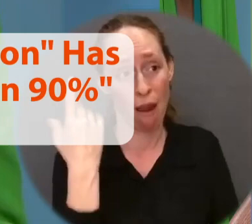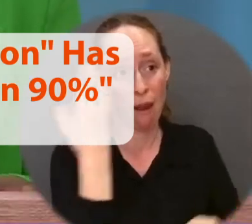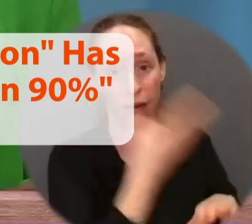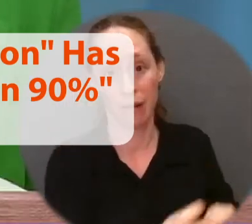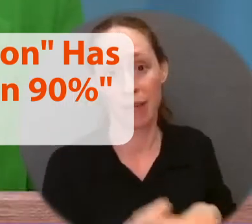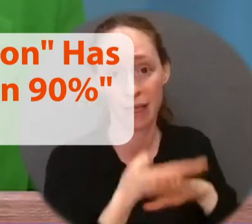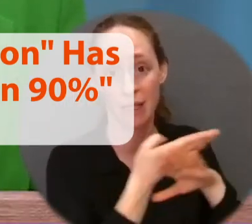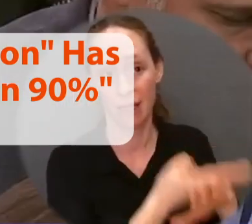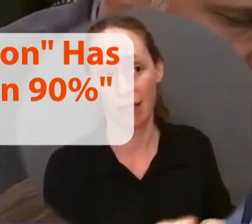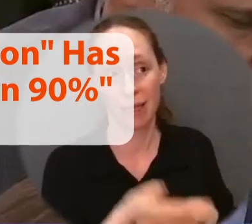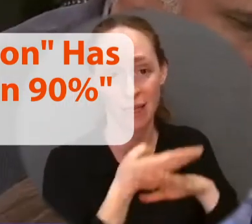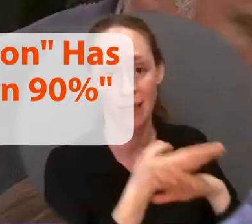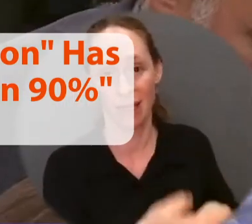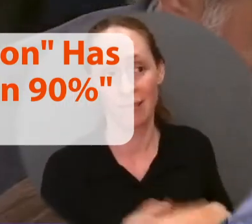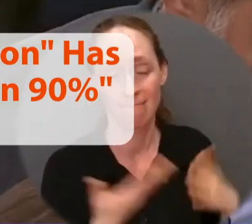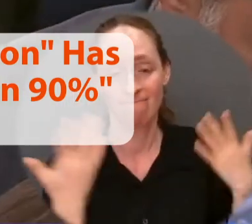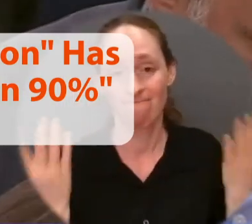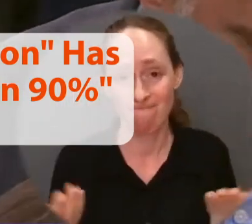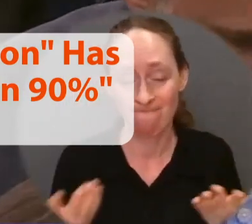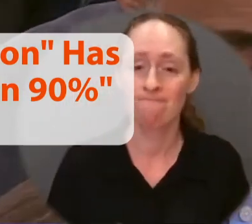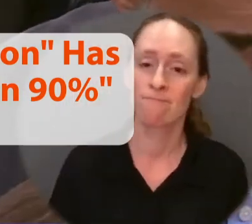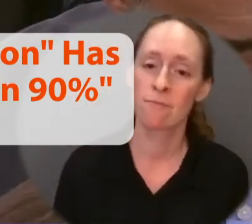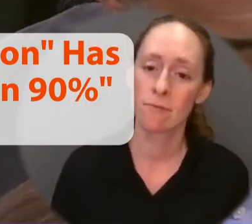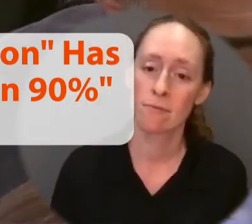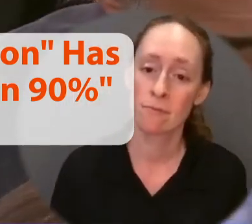taken. The Republicans are to blame for this.